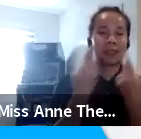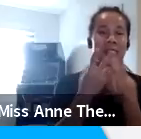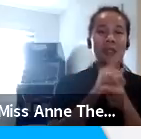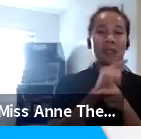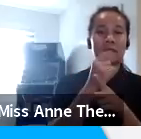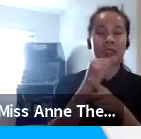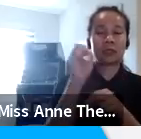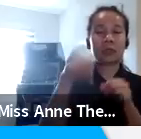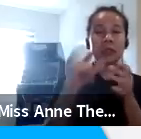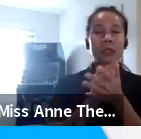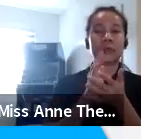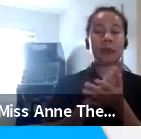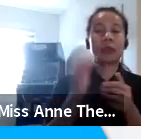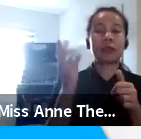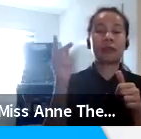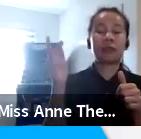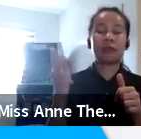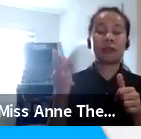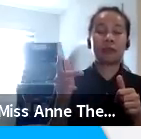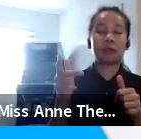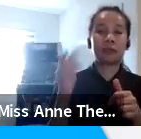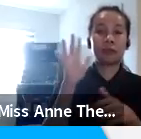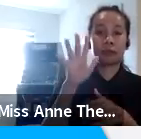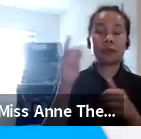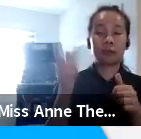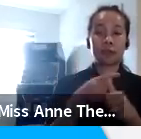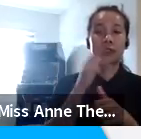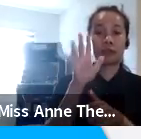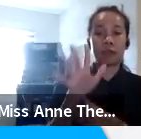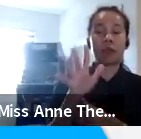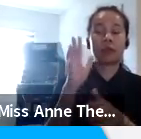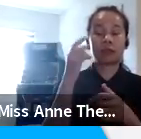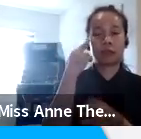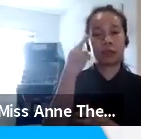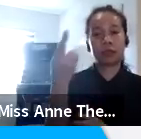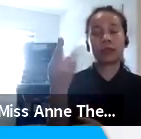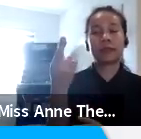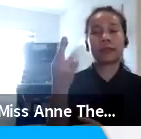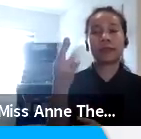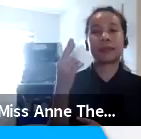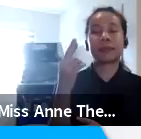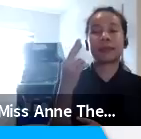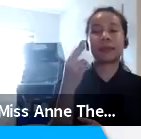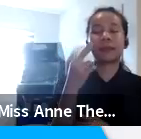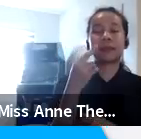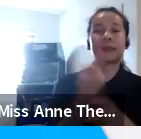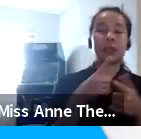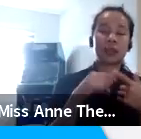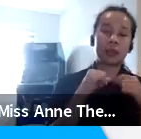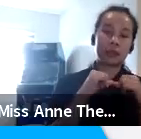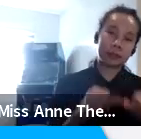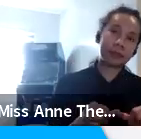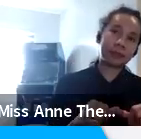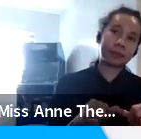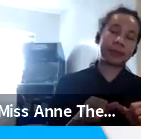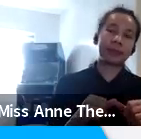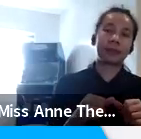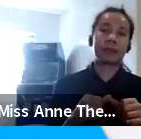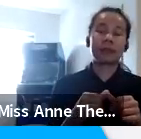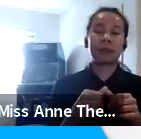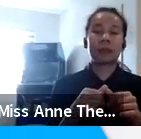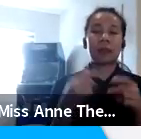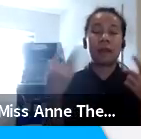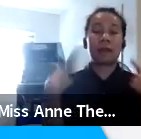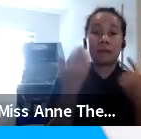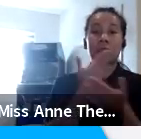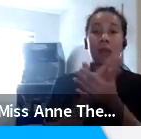and um, the next 5 reasons would be we have awesome opportunities in our